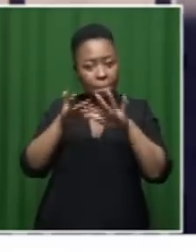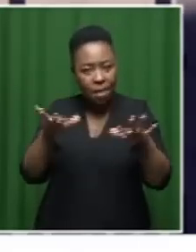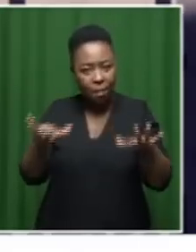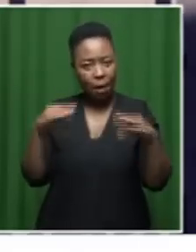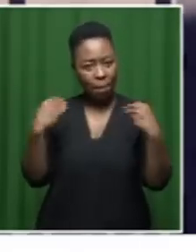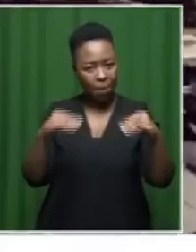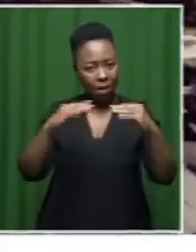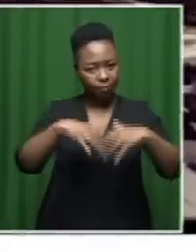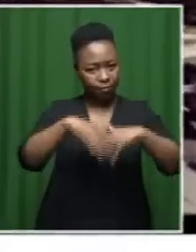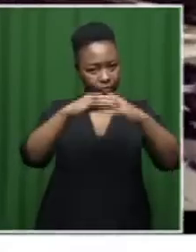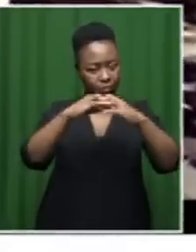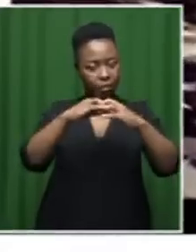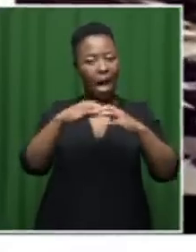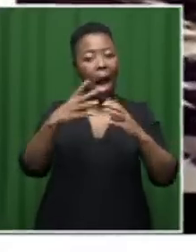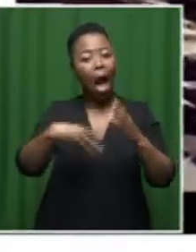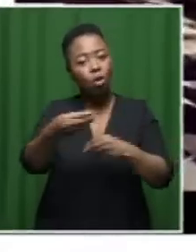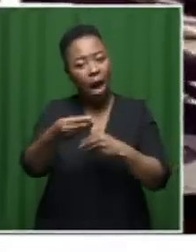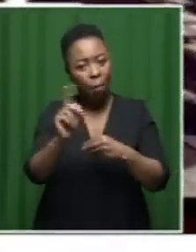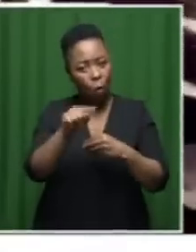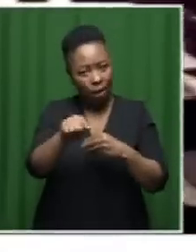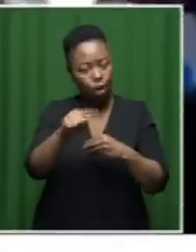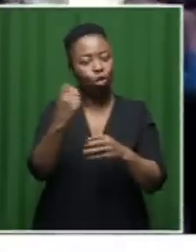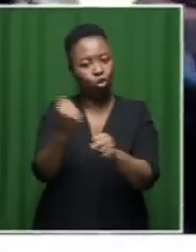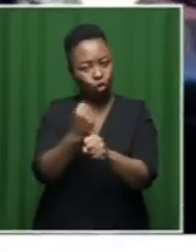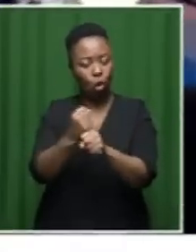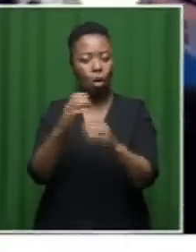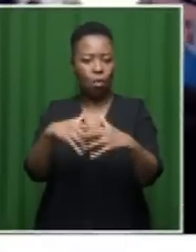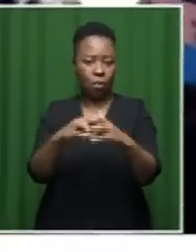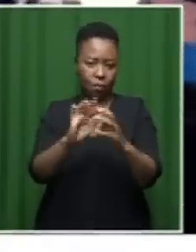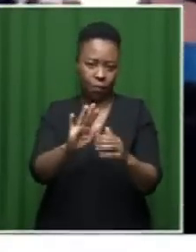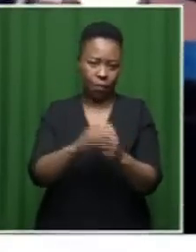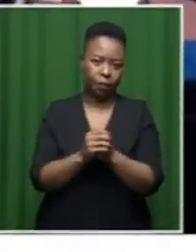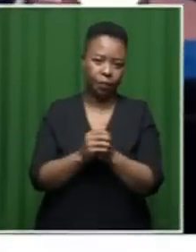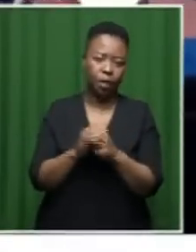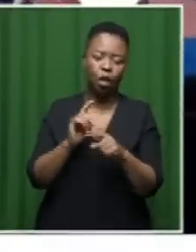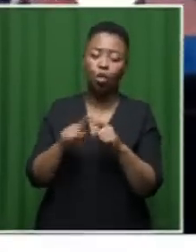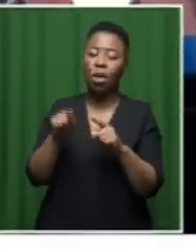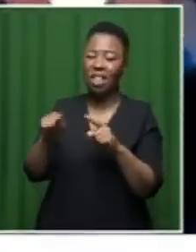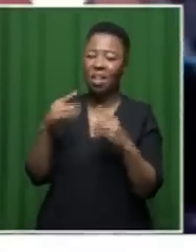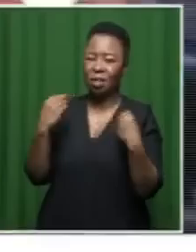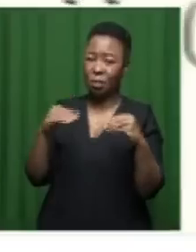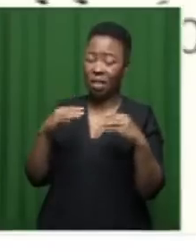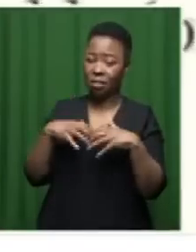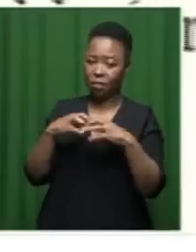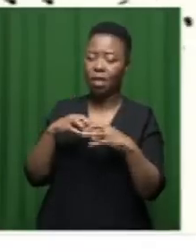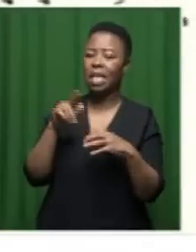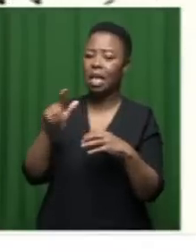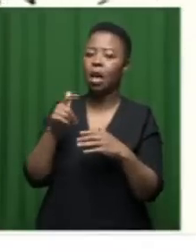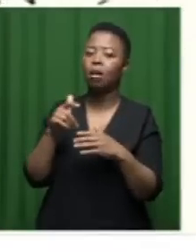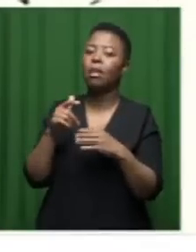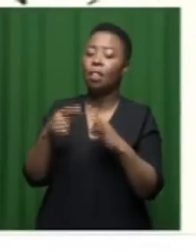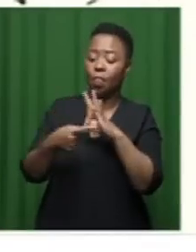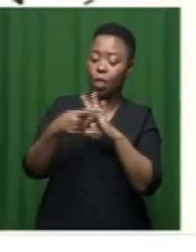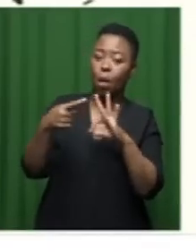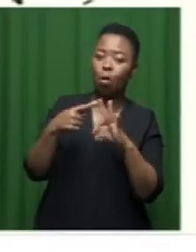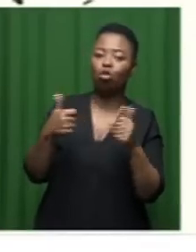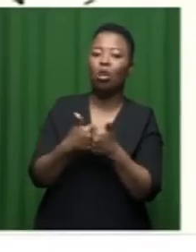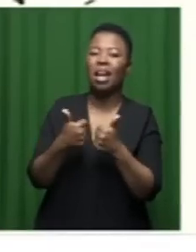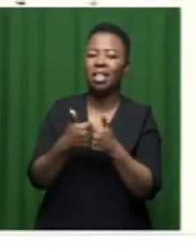of which is job creation. Allan Gray says it believes that entrepreneurship is the best way to counter the triple challenges of